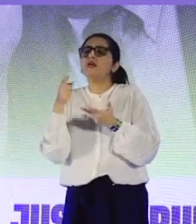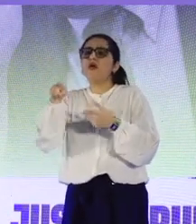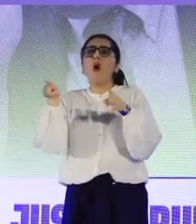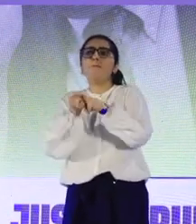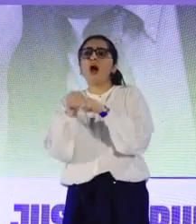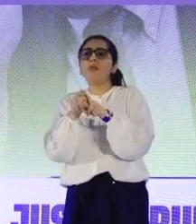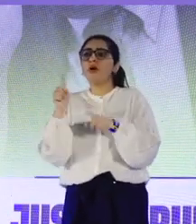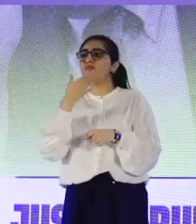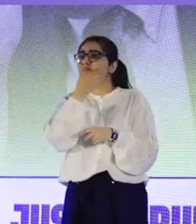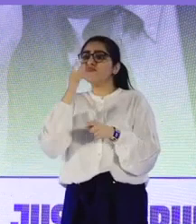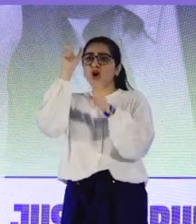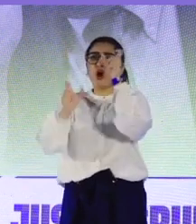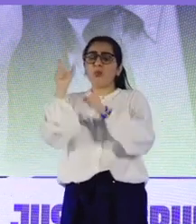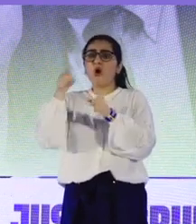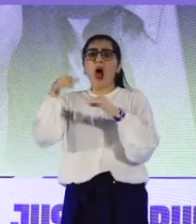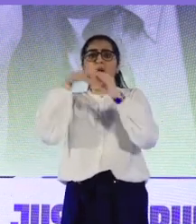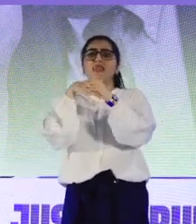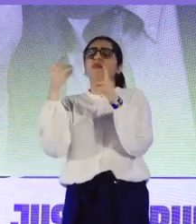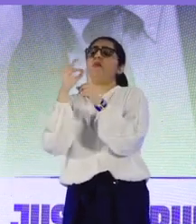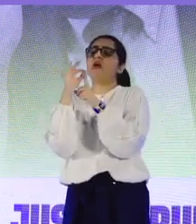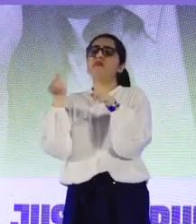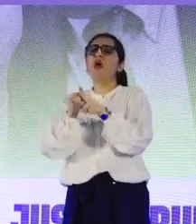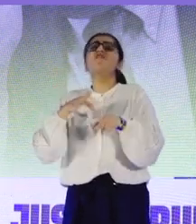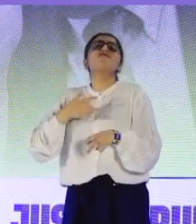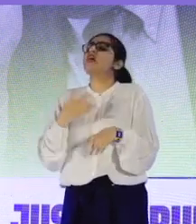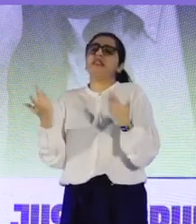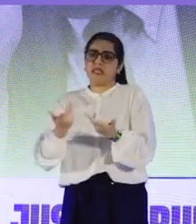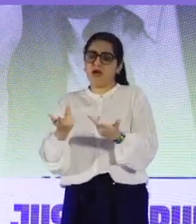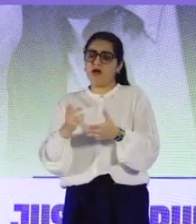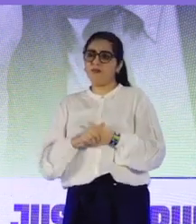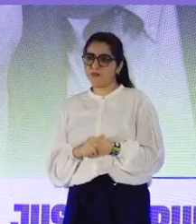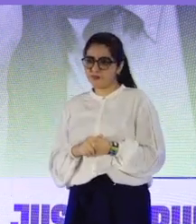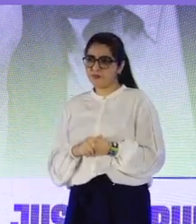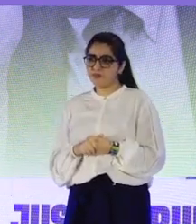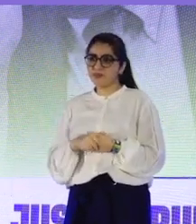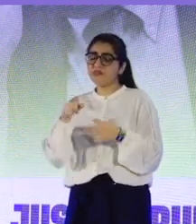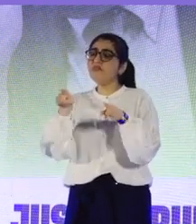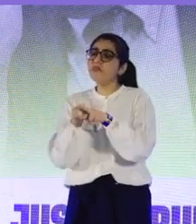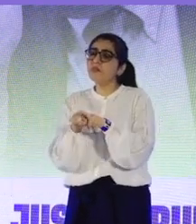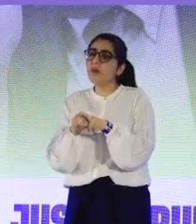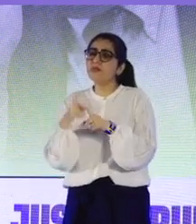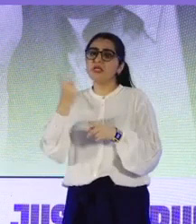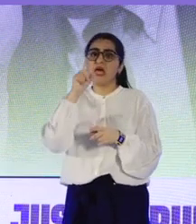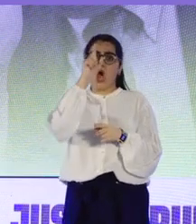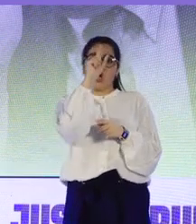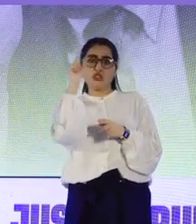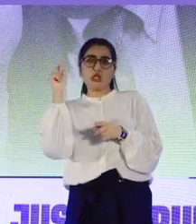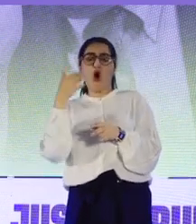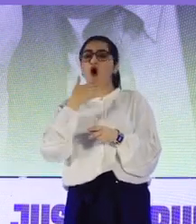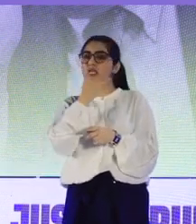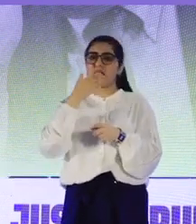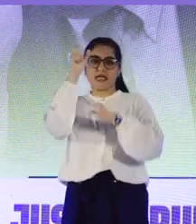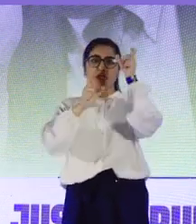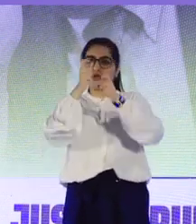Let us imagine a room like this, and let us imagine we can put in that room 100 young people, 15